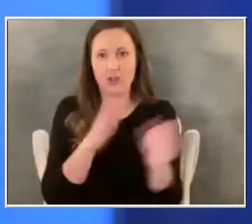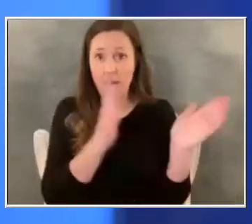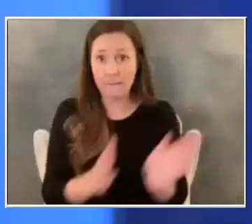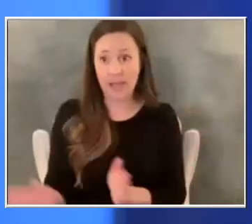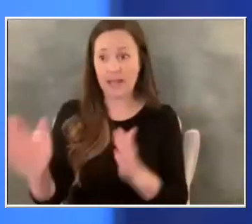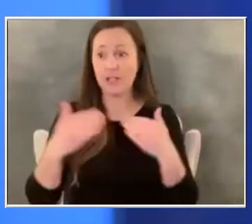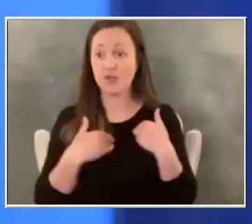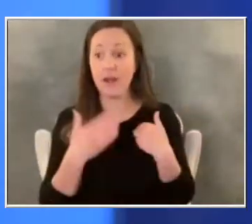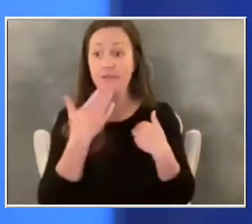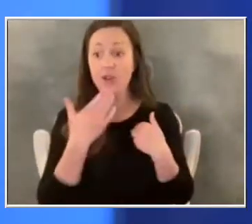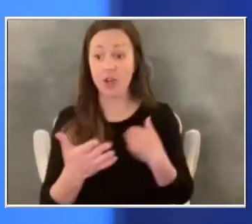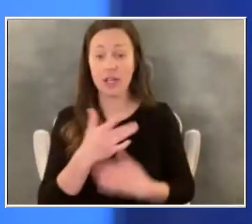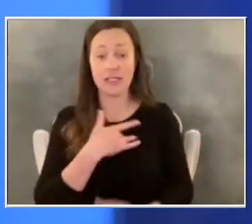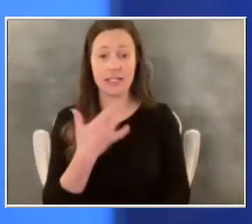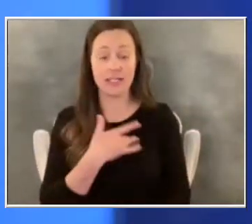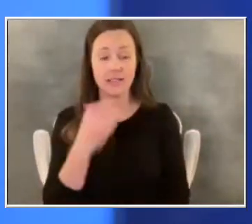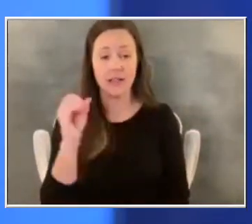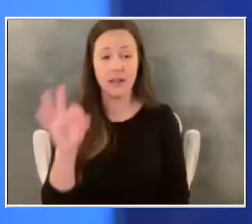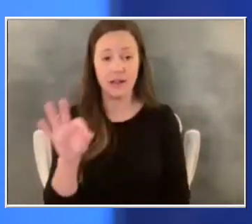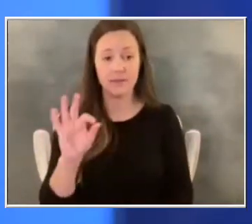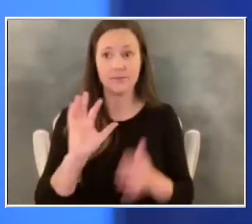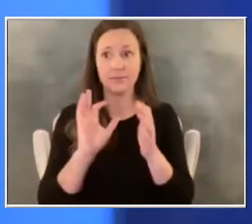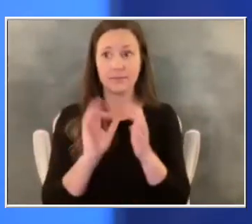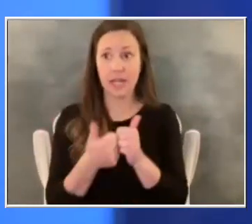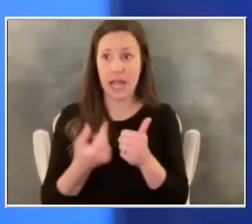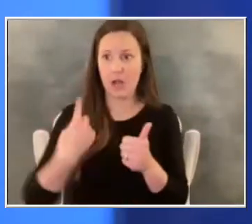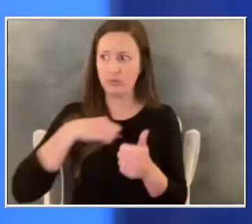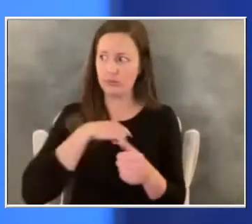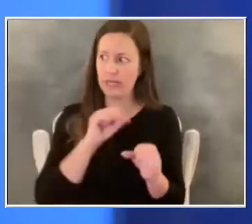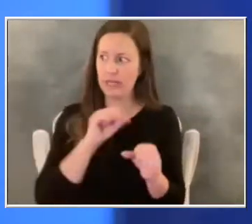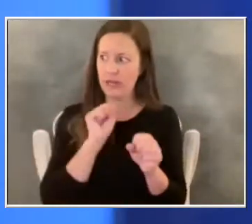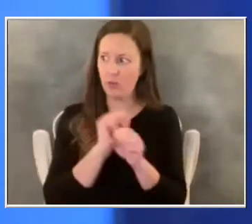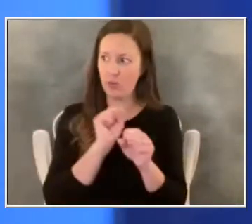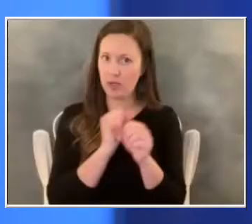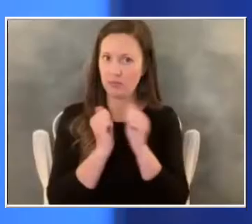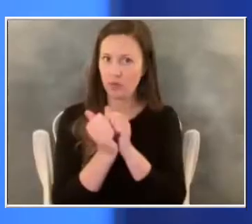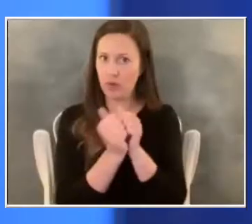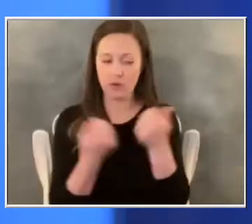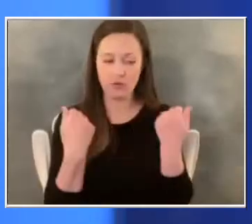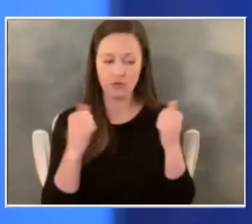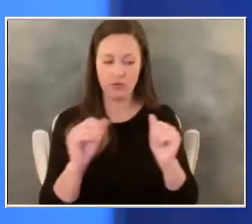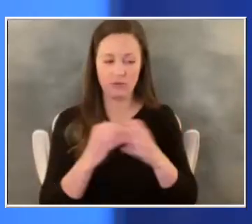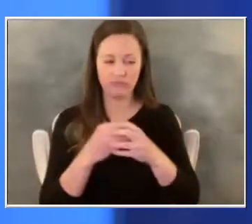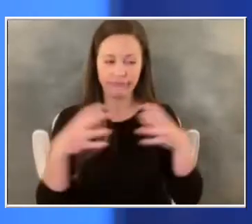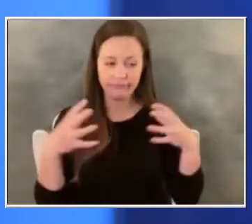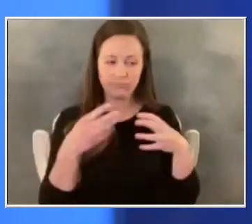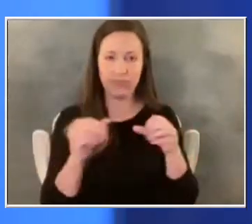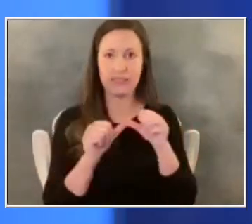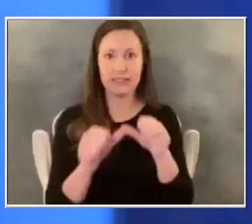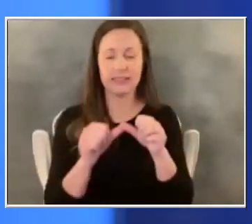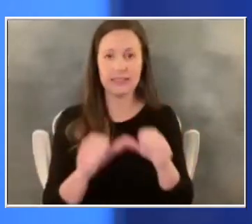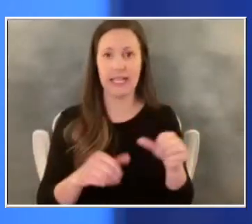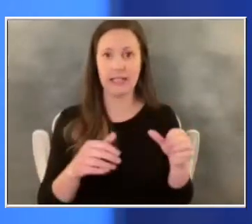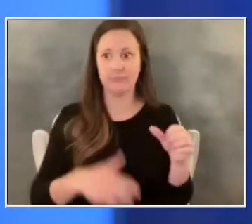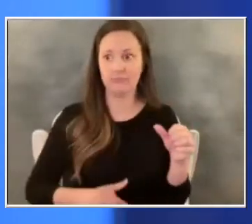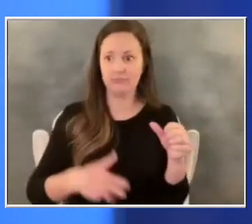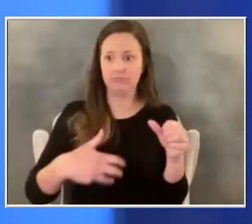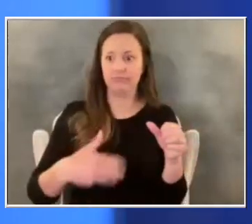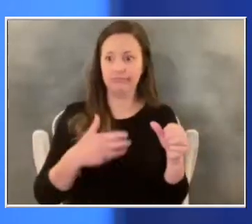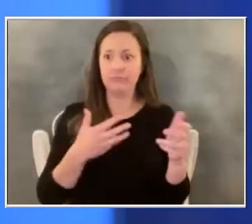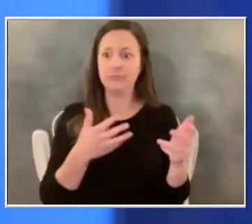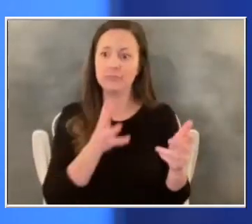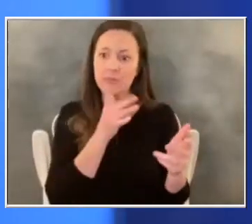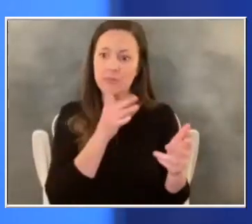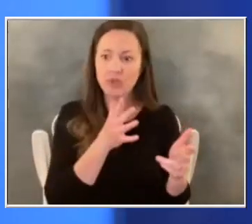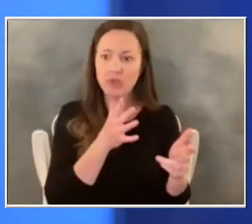sense of how do we work together to expand and sustain maternal services. So we've done some work